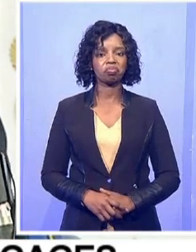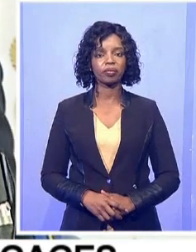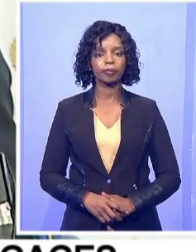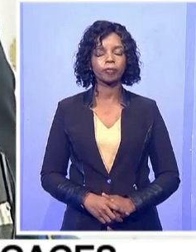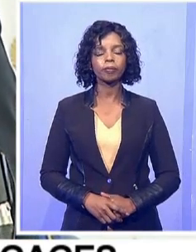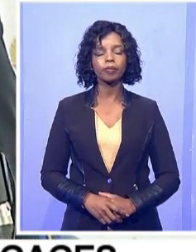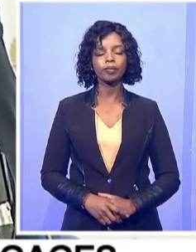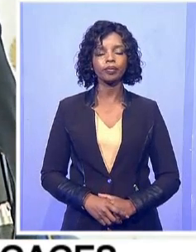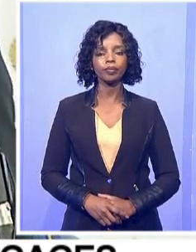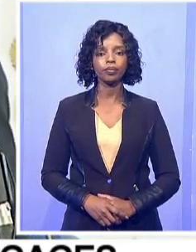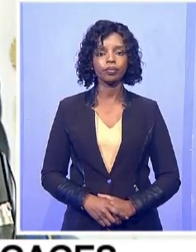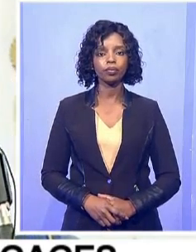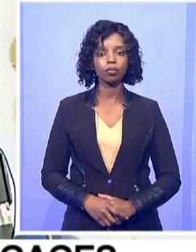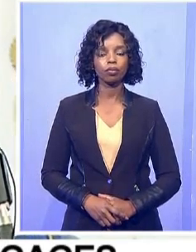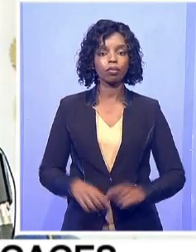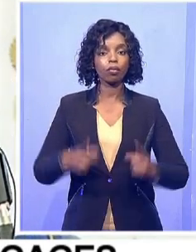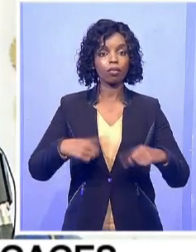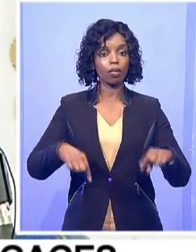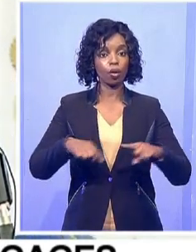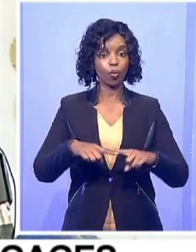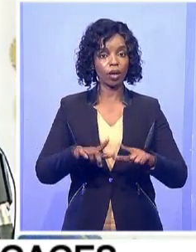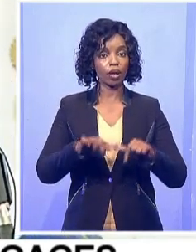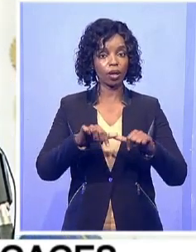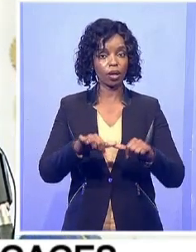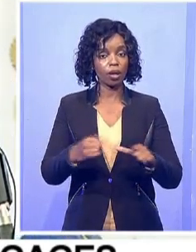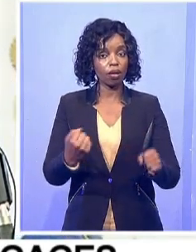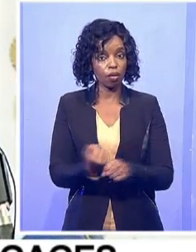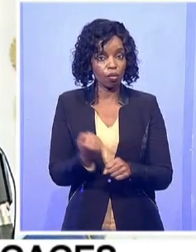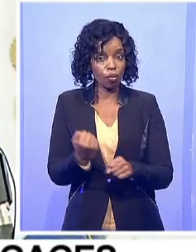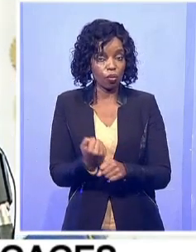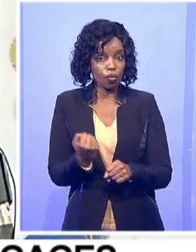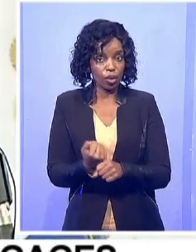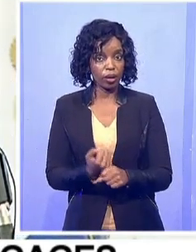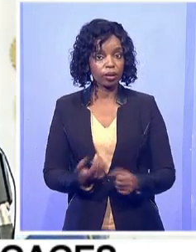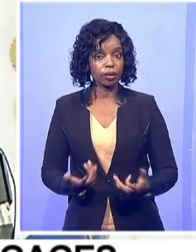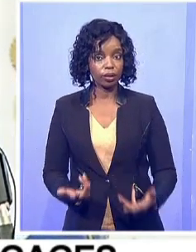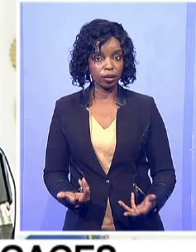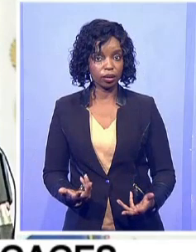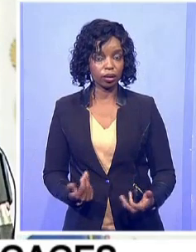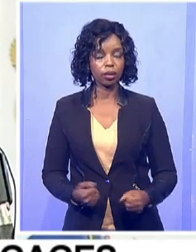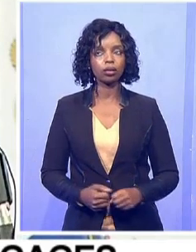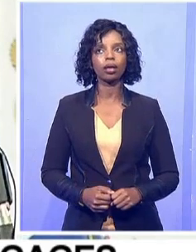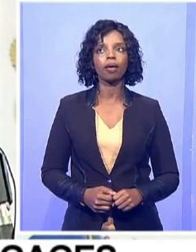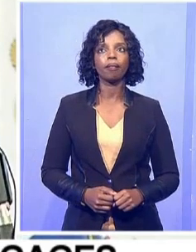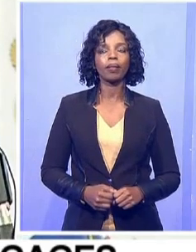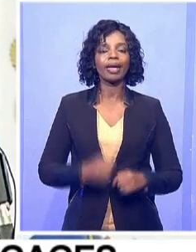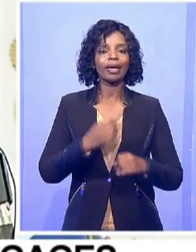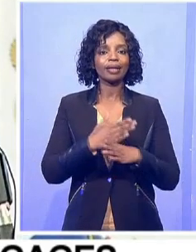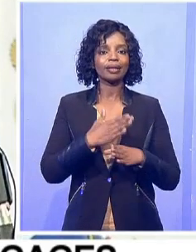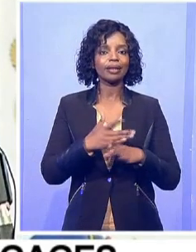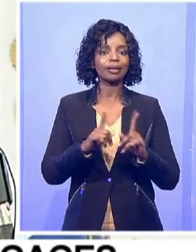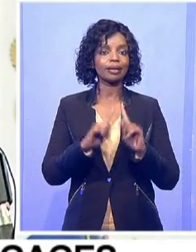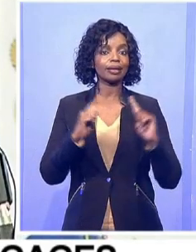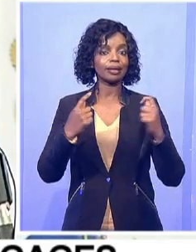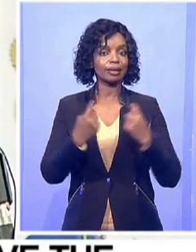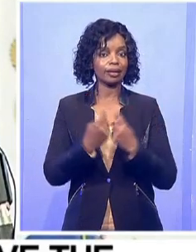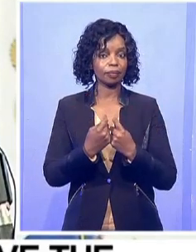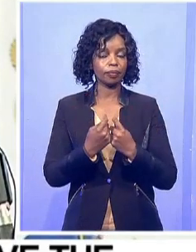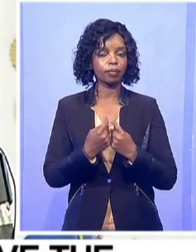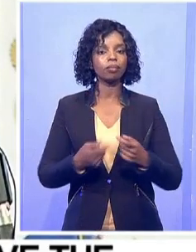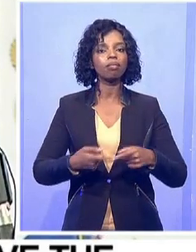As we do our work as the task team, we are inundated